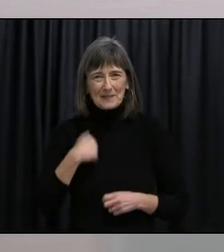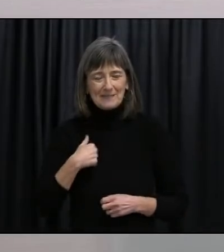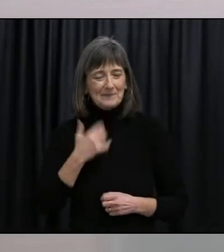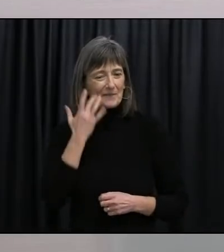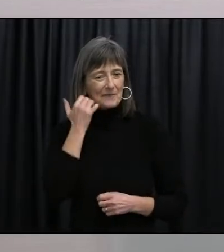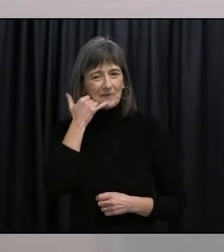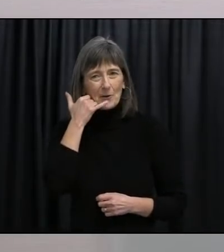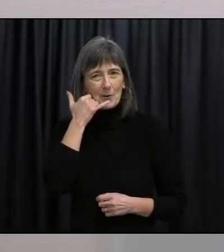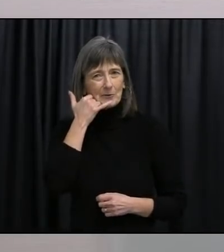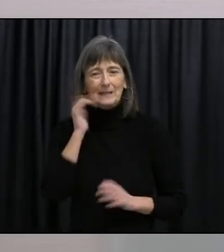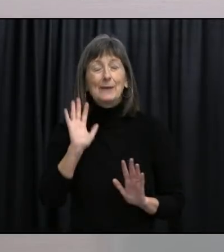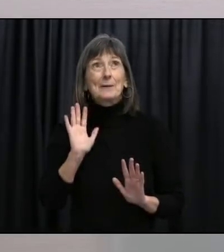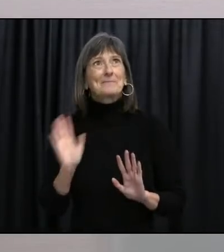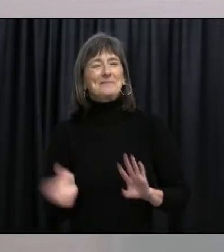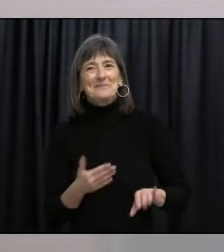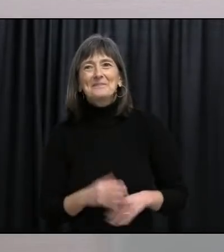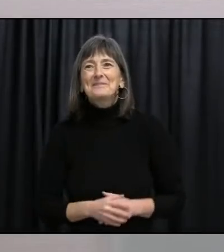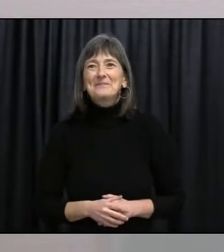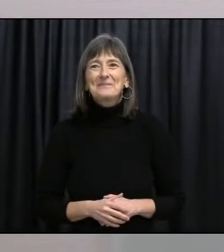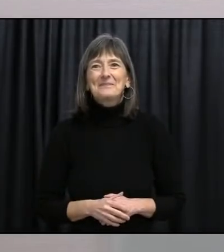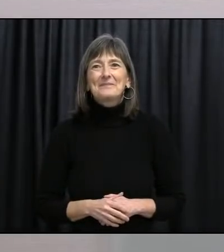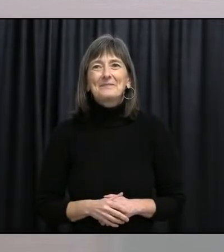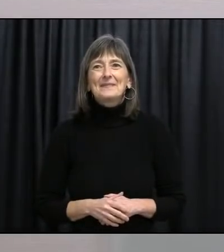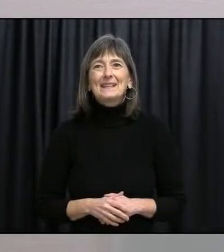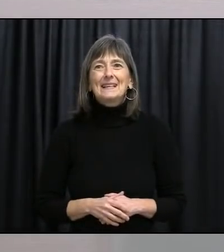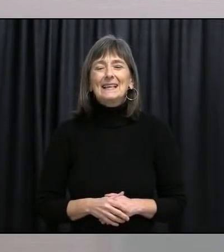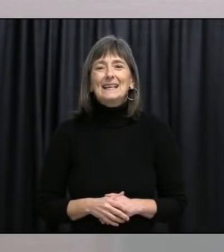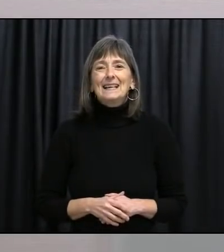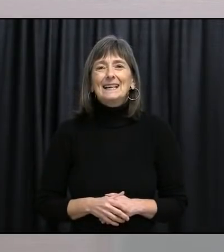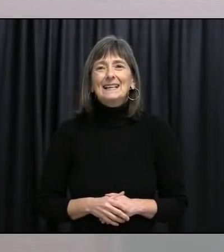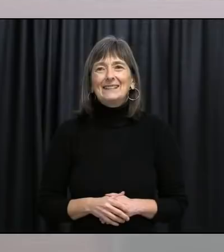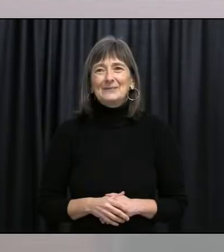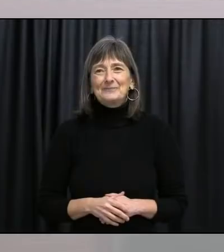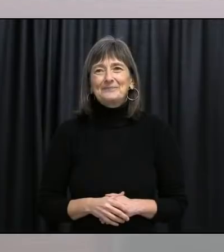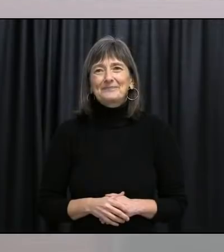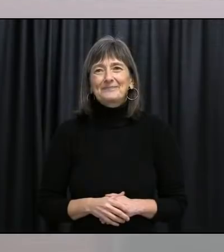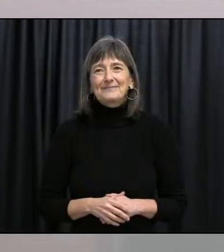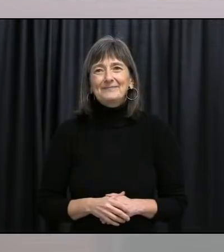phone. Yes, good afternoon. And can you tell me